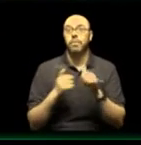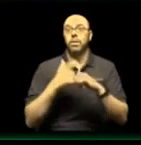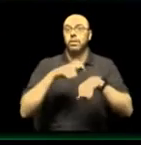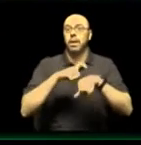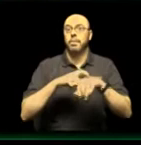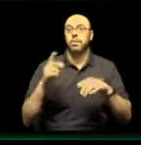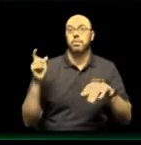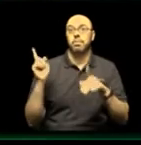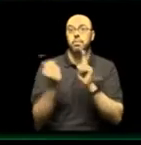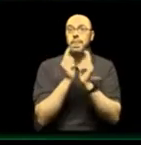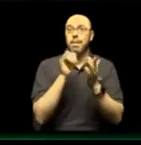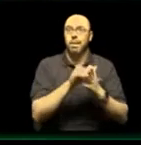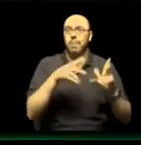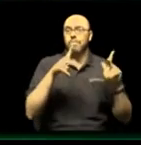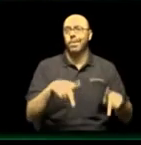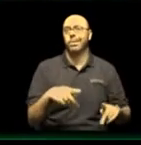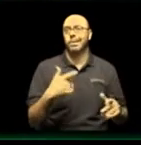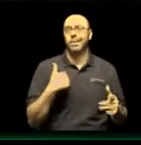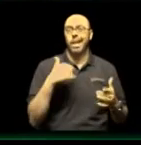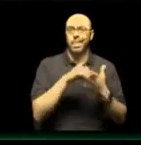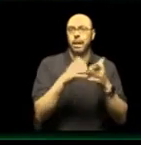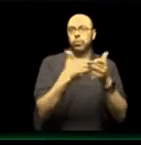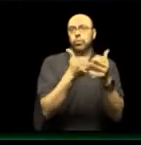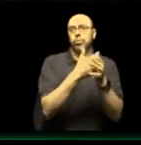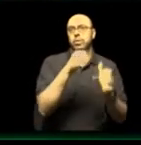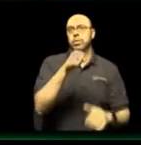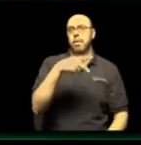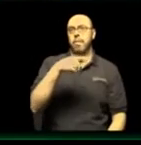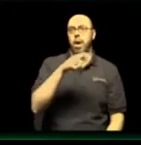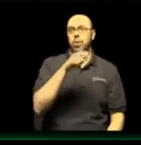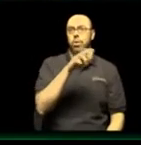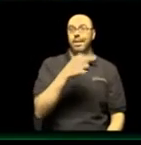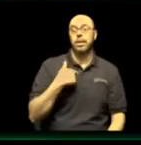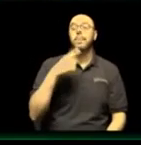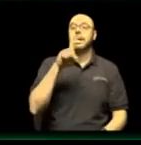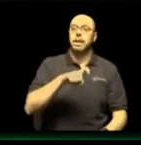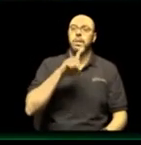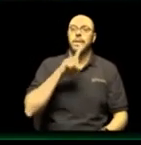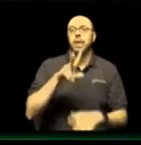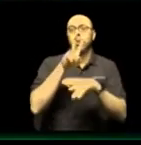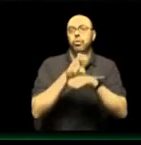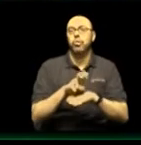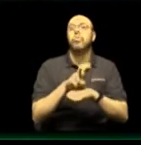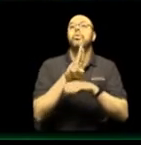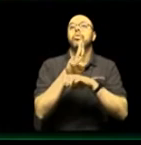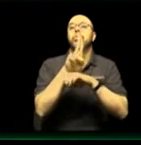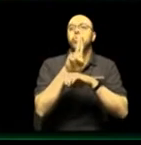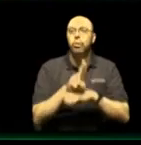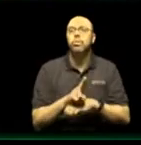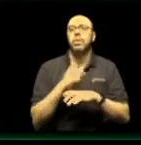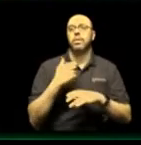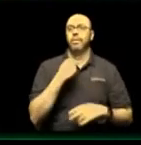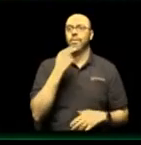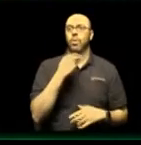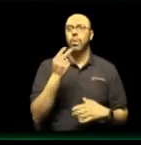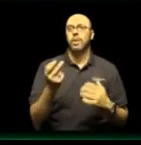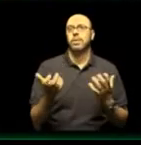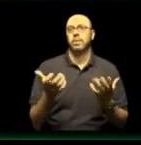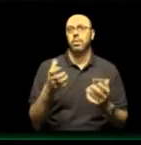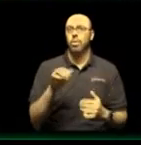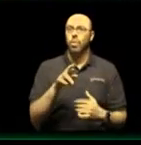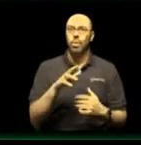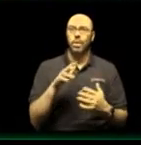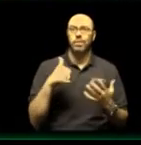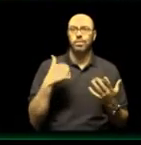It's spotter. And so we have to get used to it, because the boys might race different spirits, or the